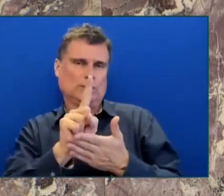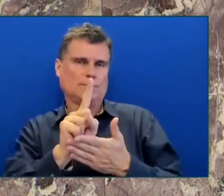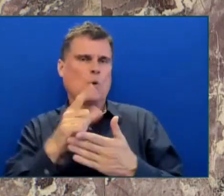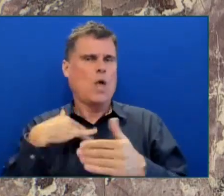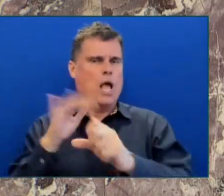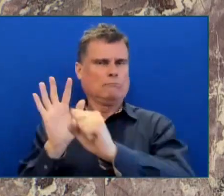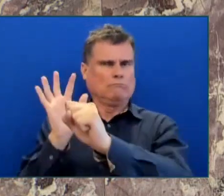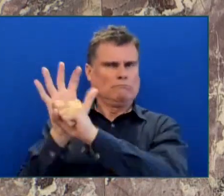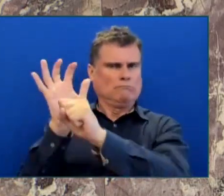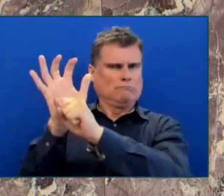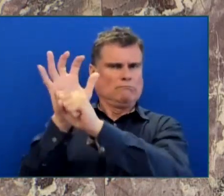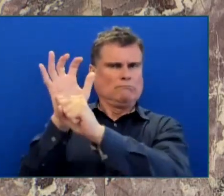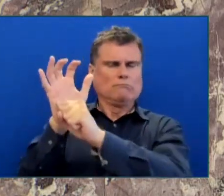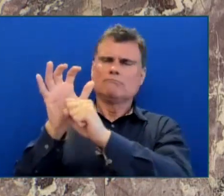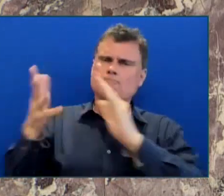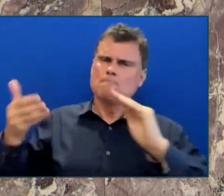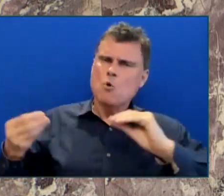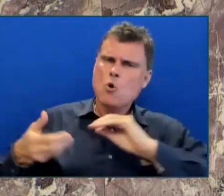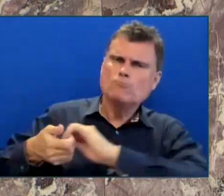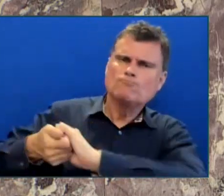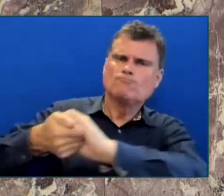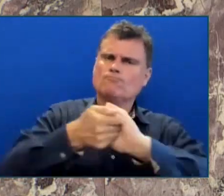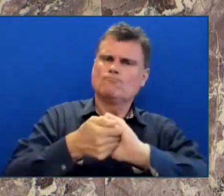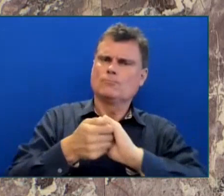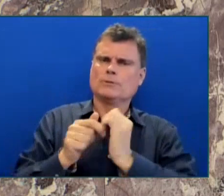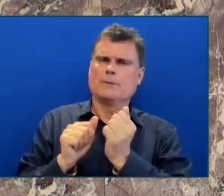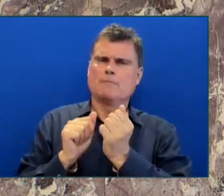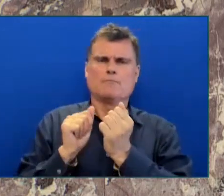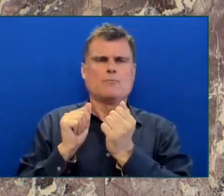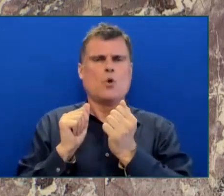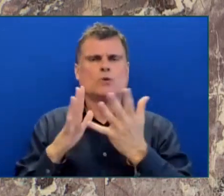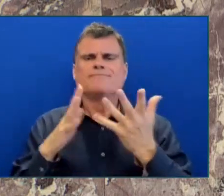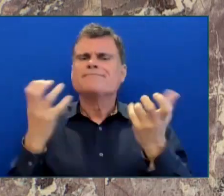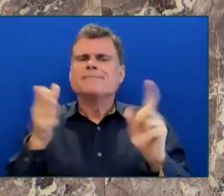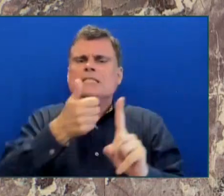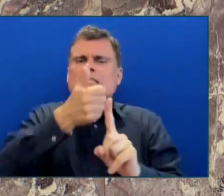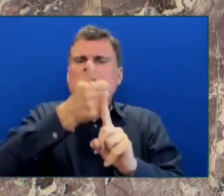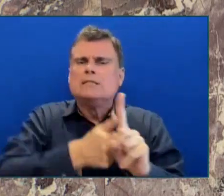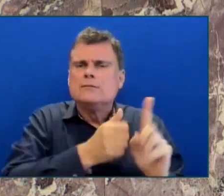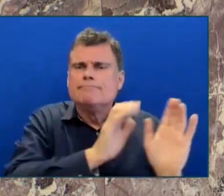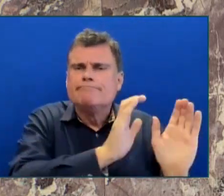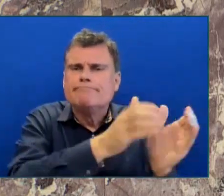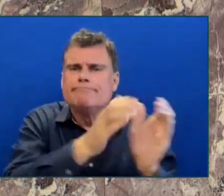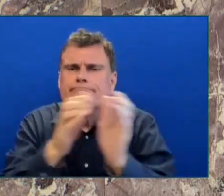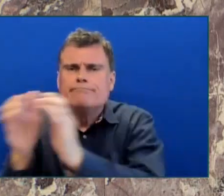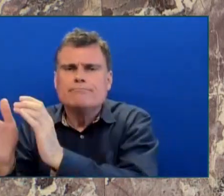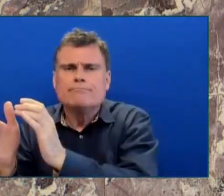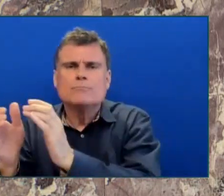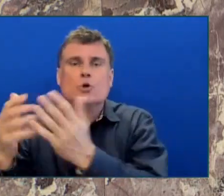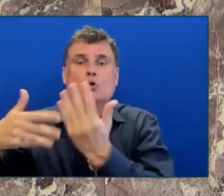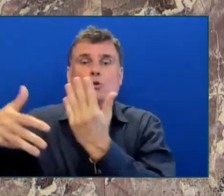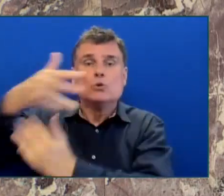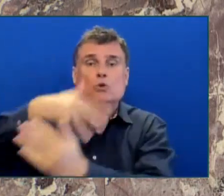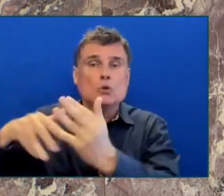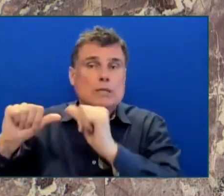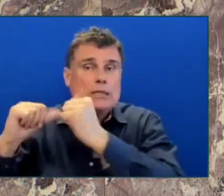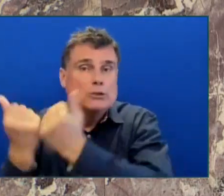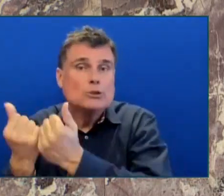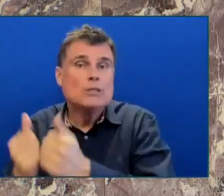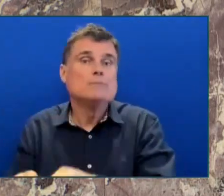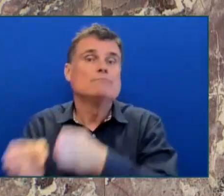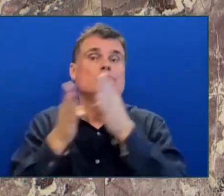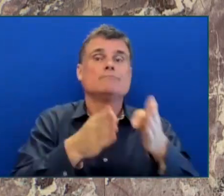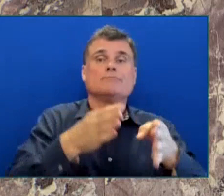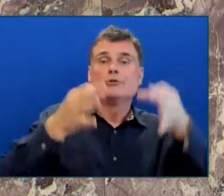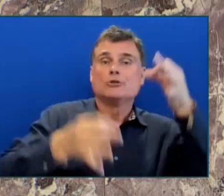agencies, and our justice system in providing a modernized approach to public safety. They spend their days focused on the